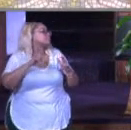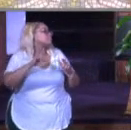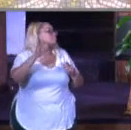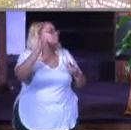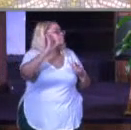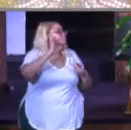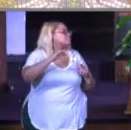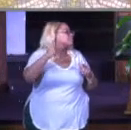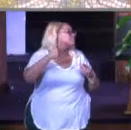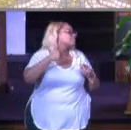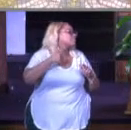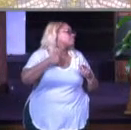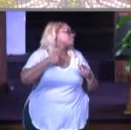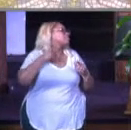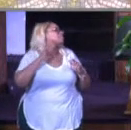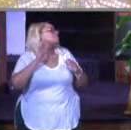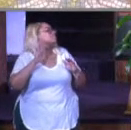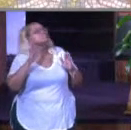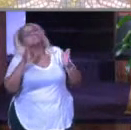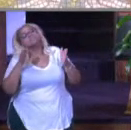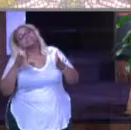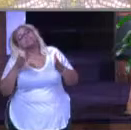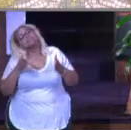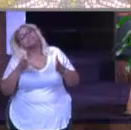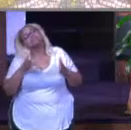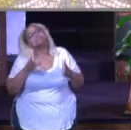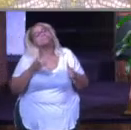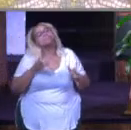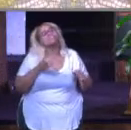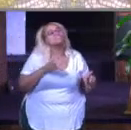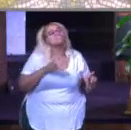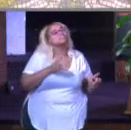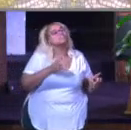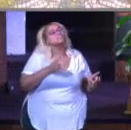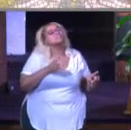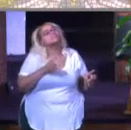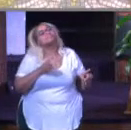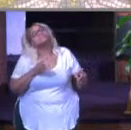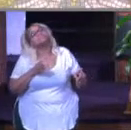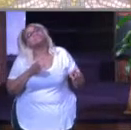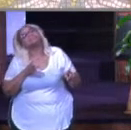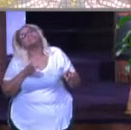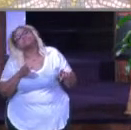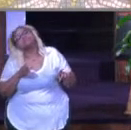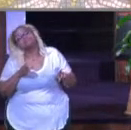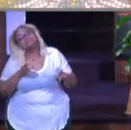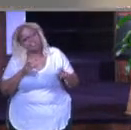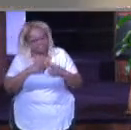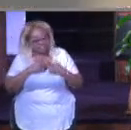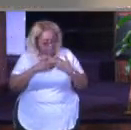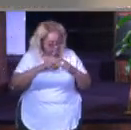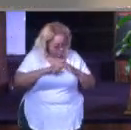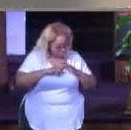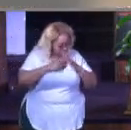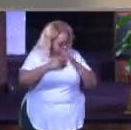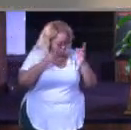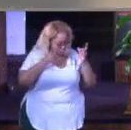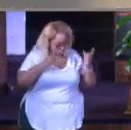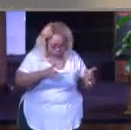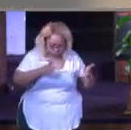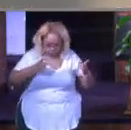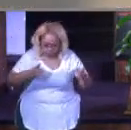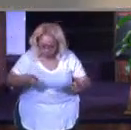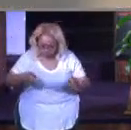God. Let God have his way. That's when